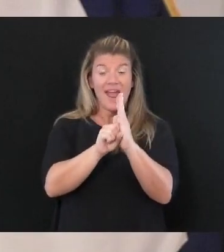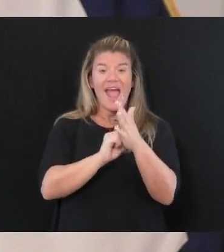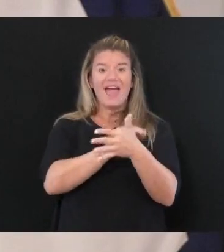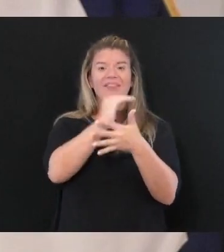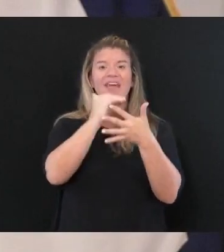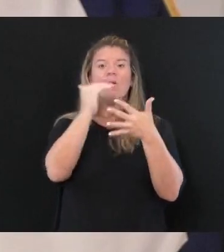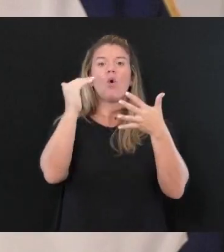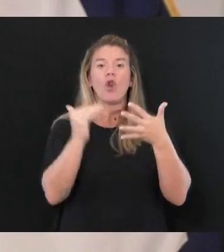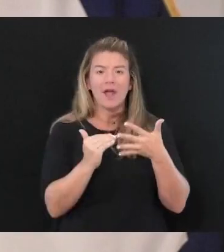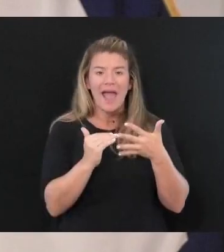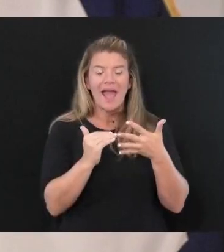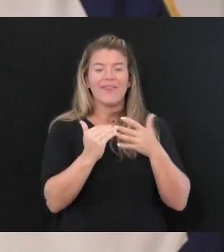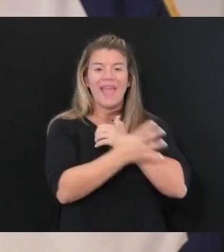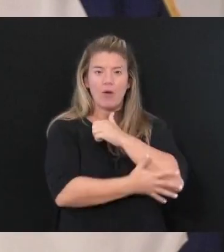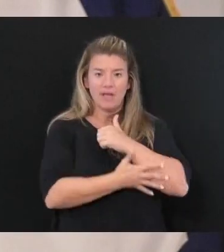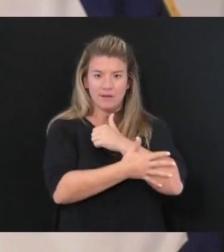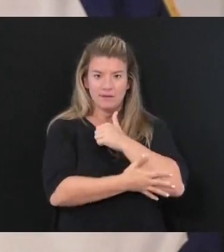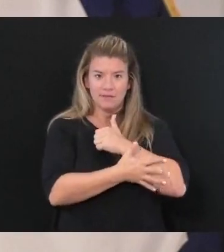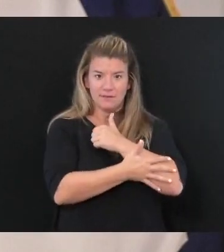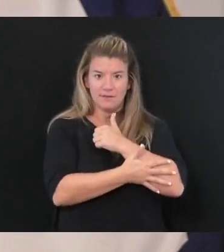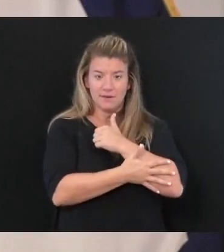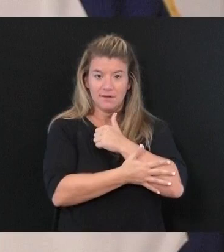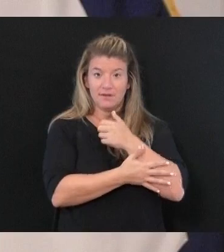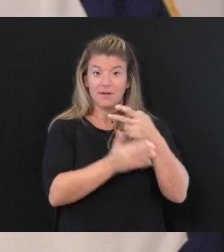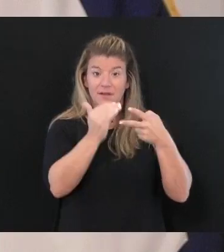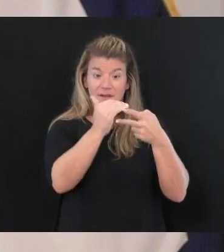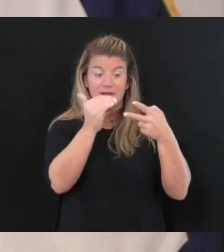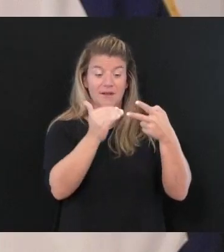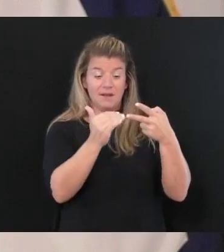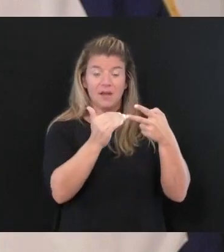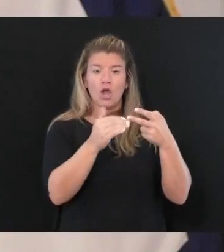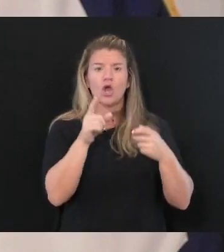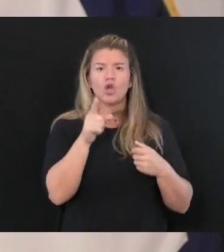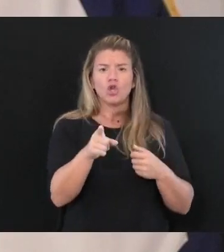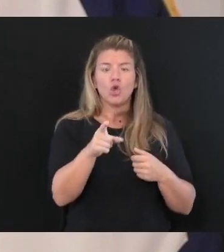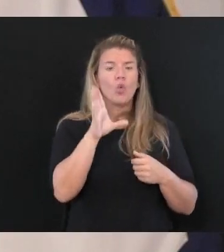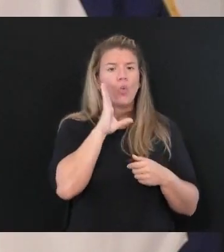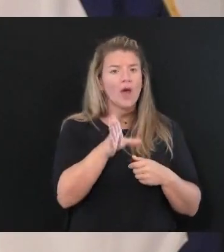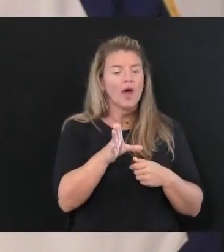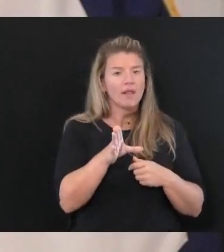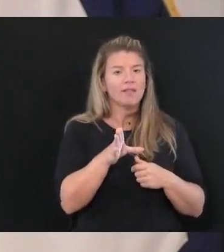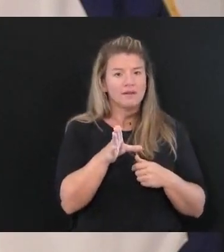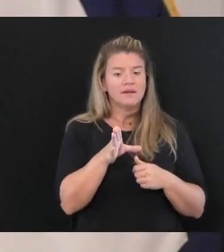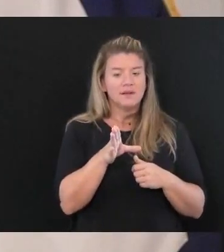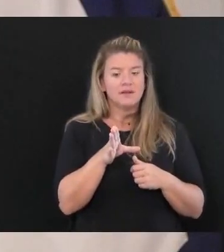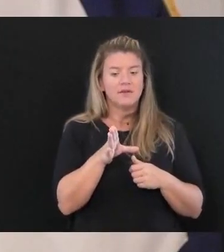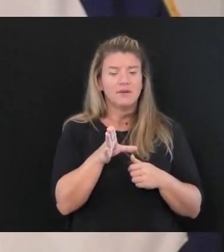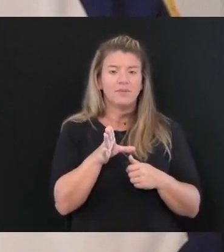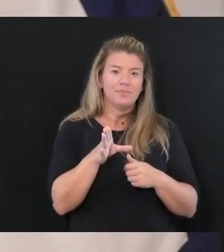look at is the county. You will absolutely be